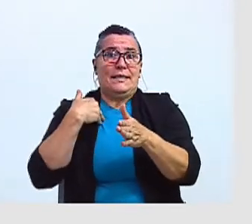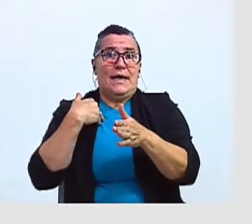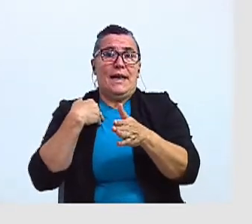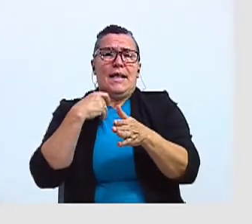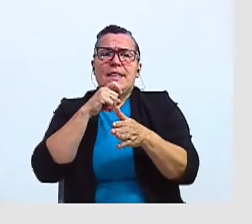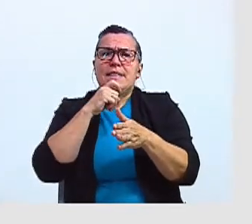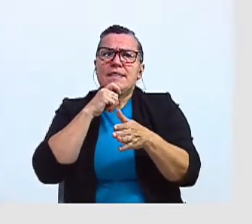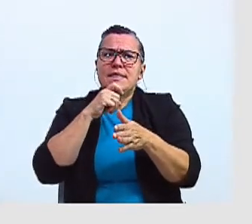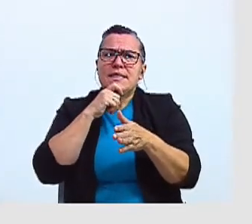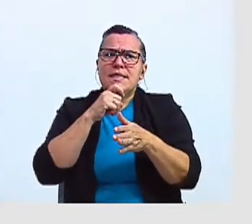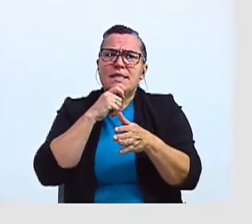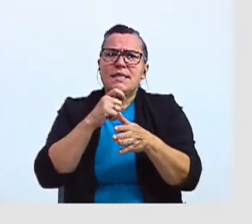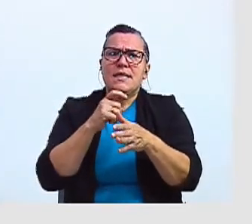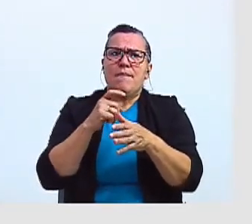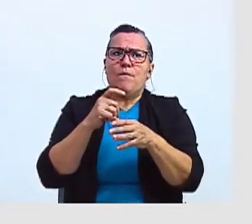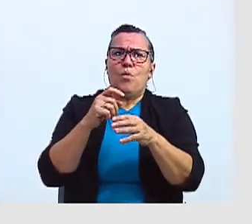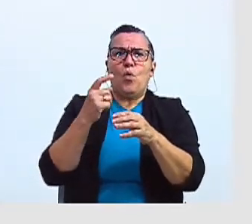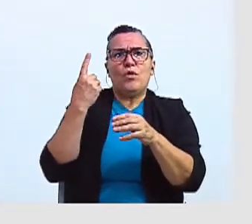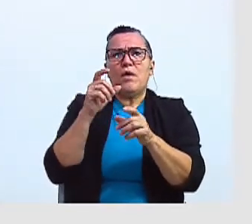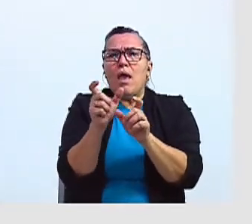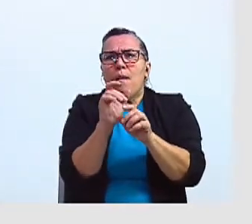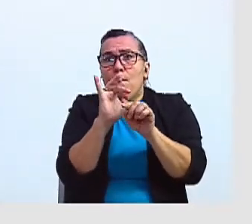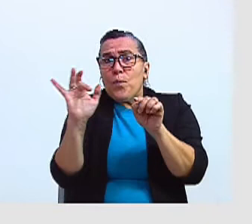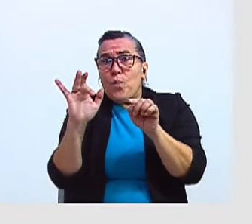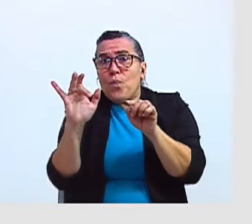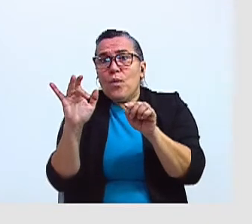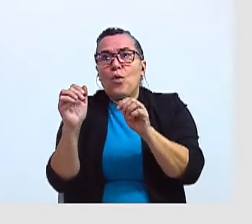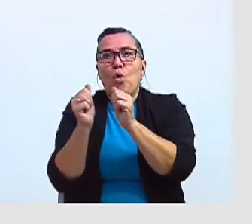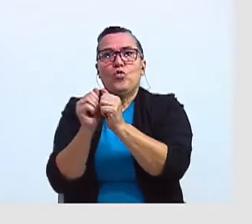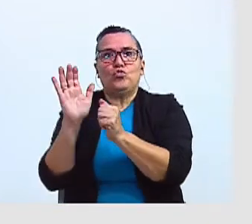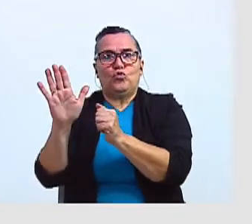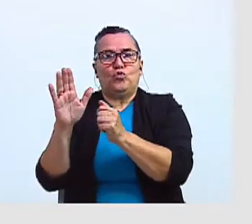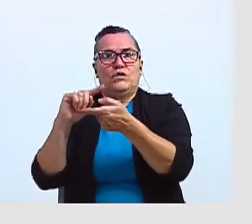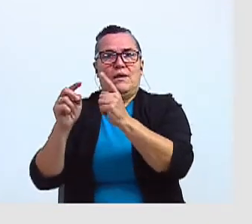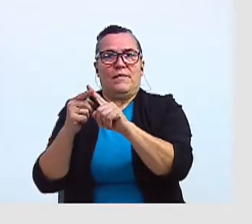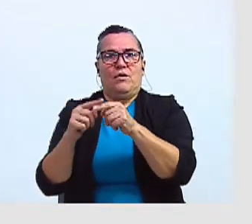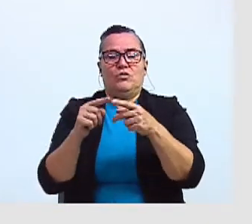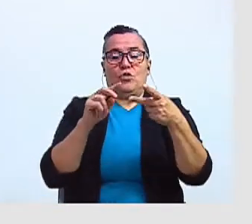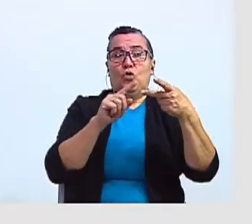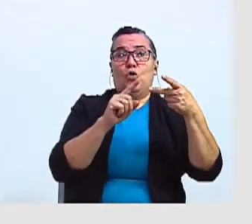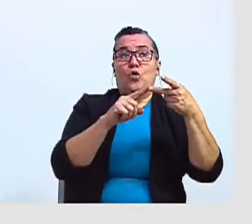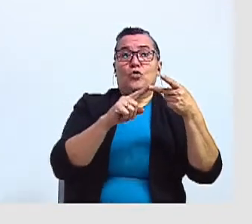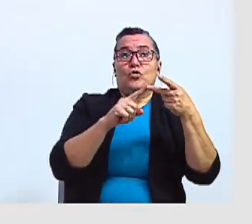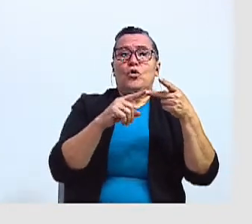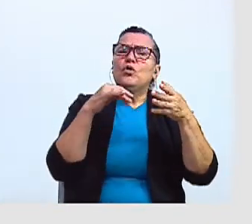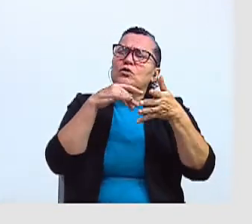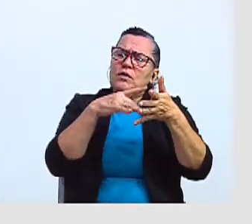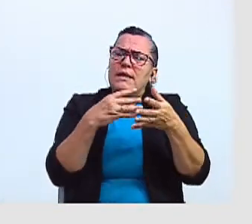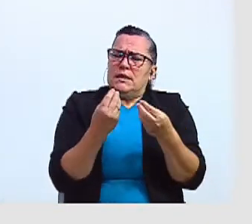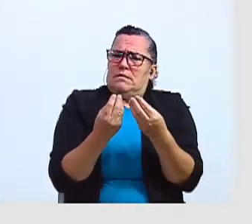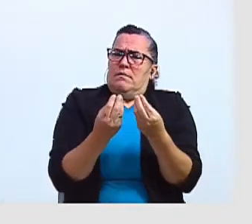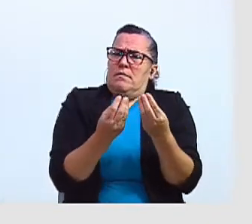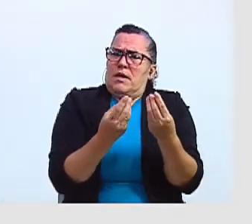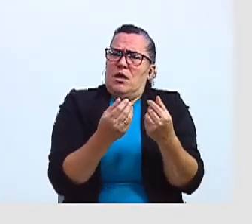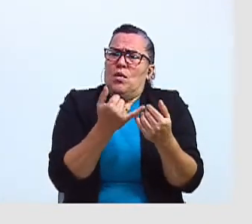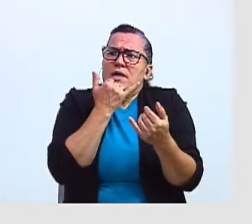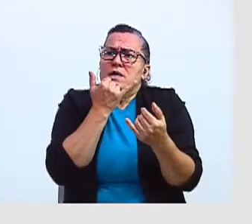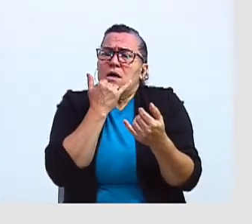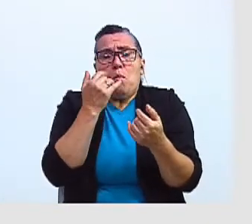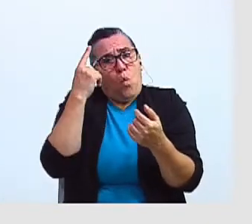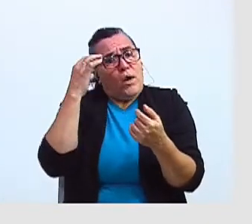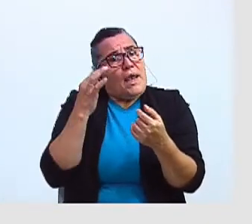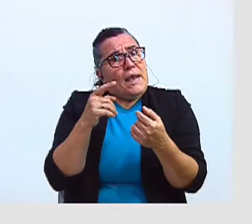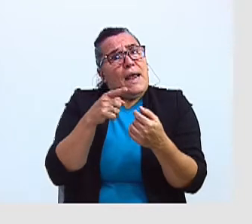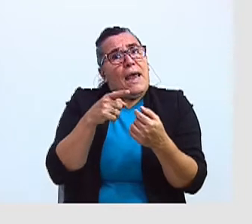their friends. Number 2, students are afraid of making mistakes because they think